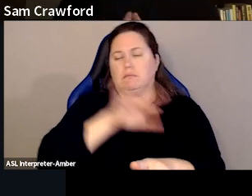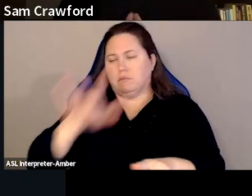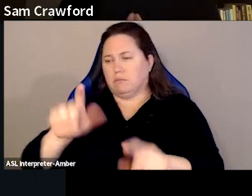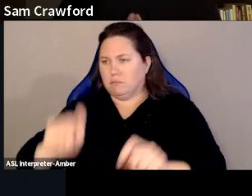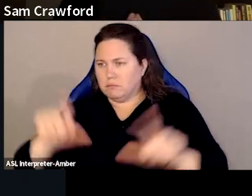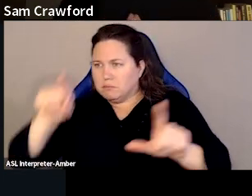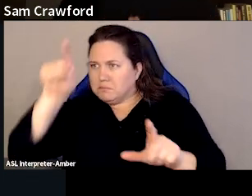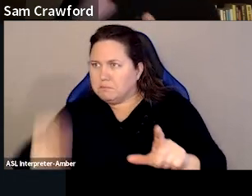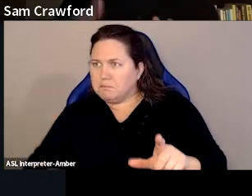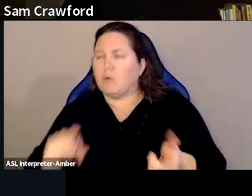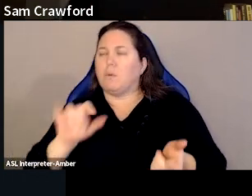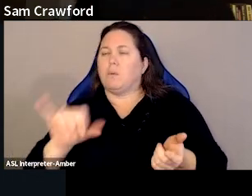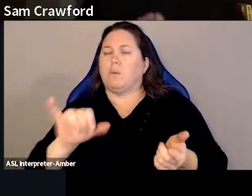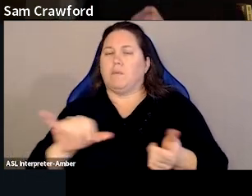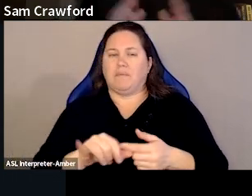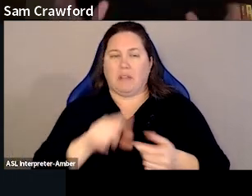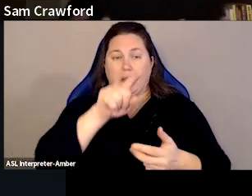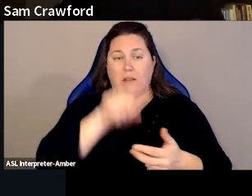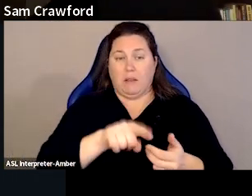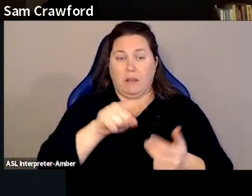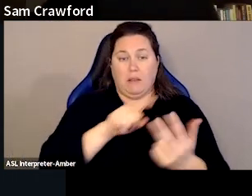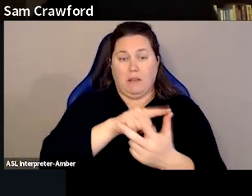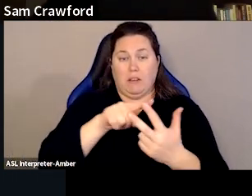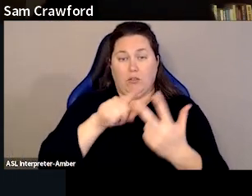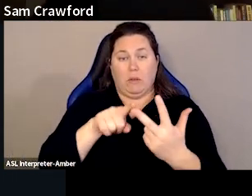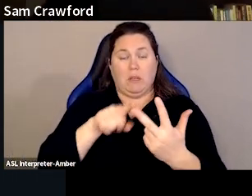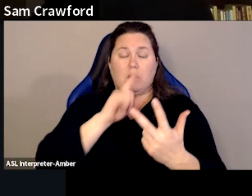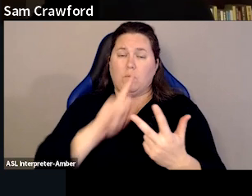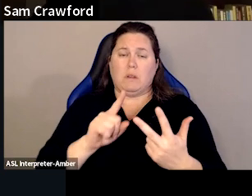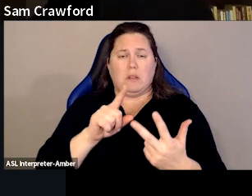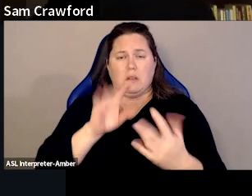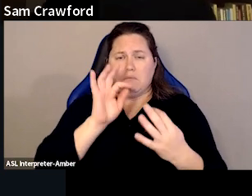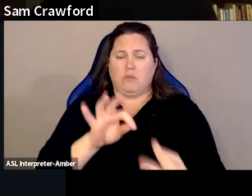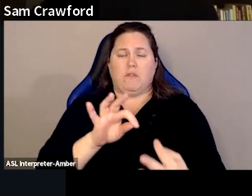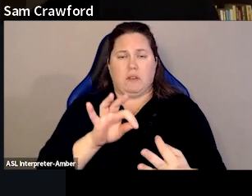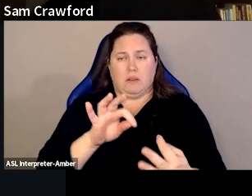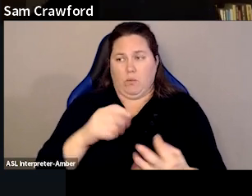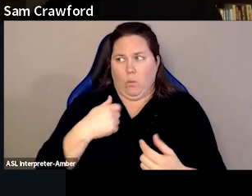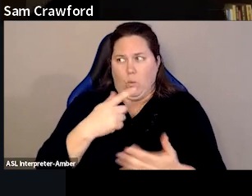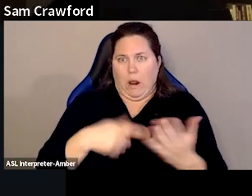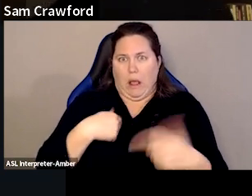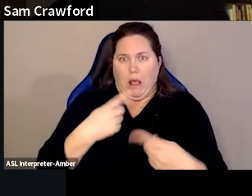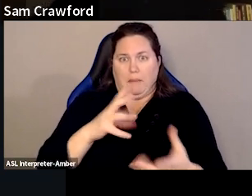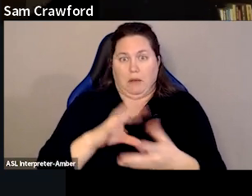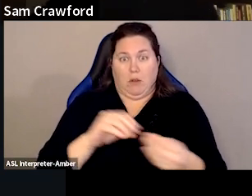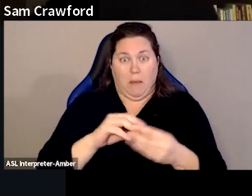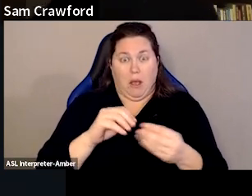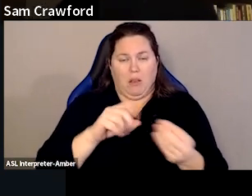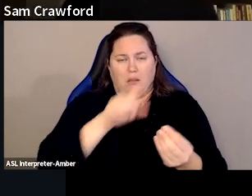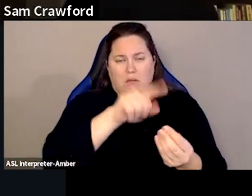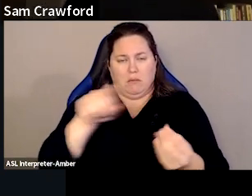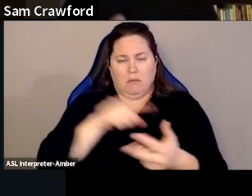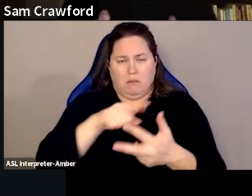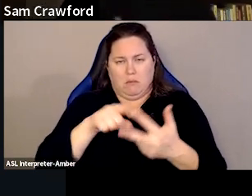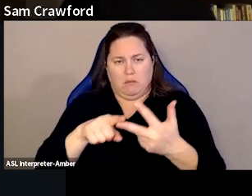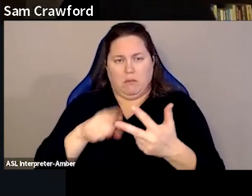perfect illustrations of the capabilities that we've been talking about so far. So on the left, we've got a website